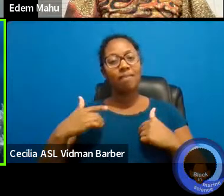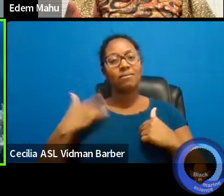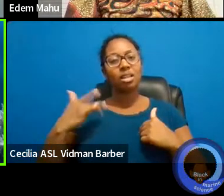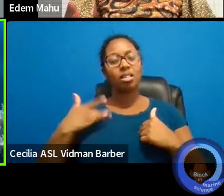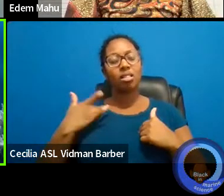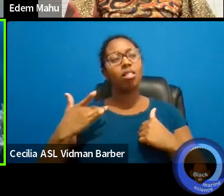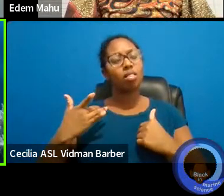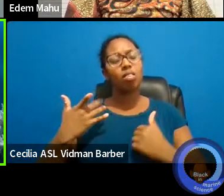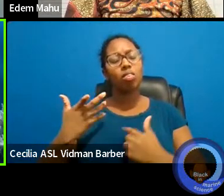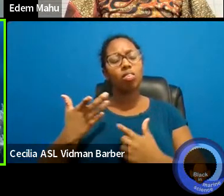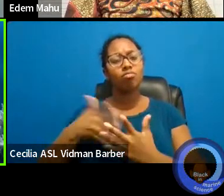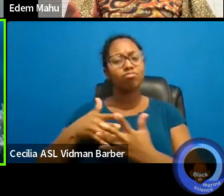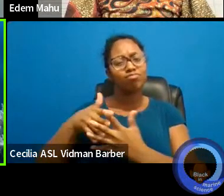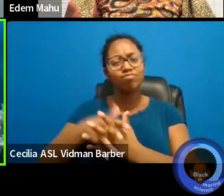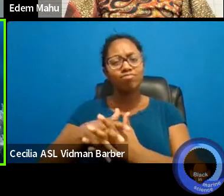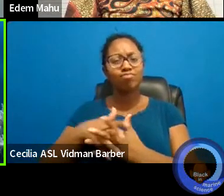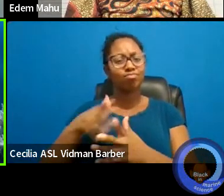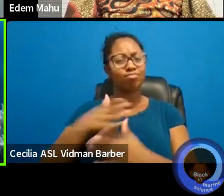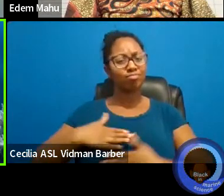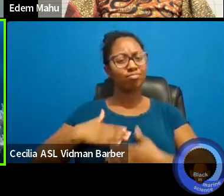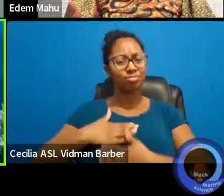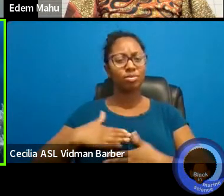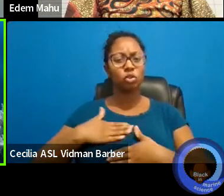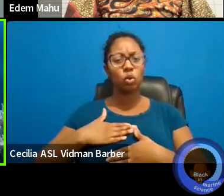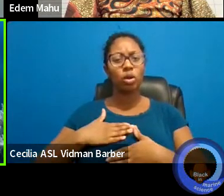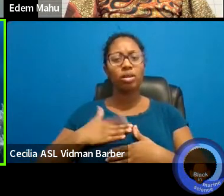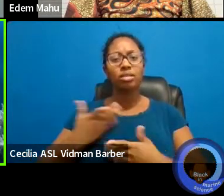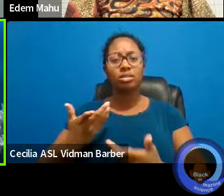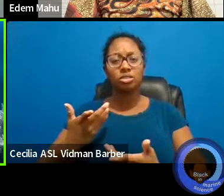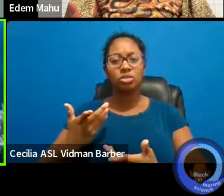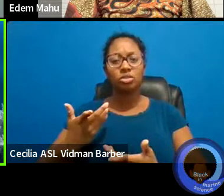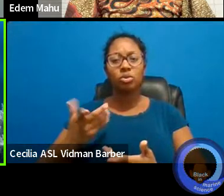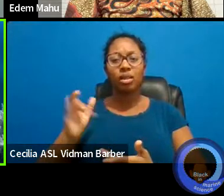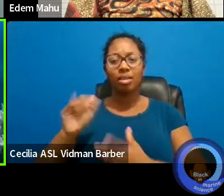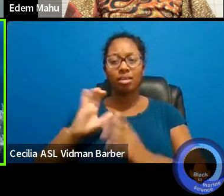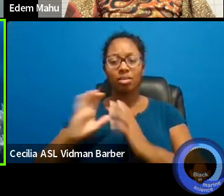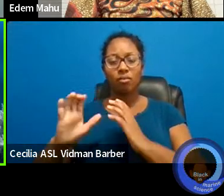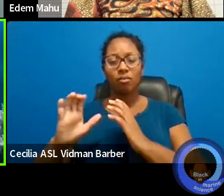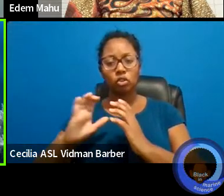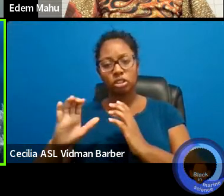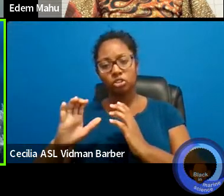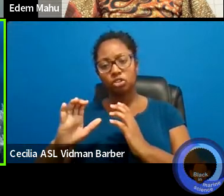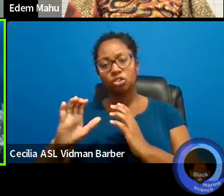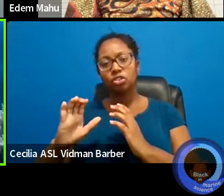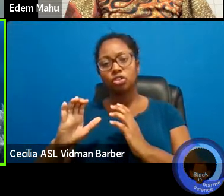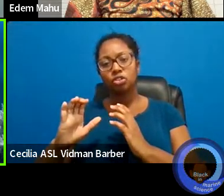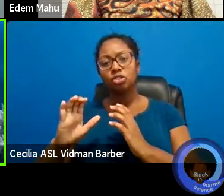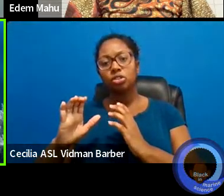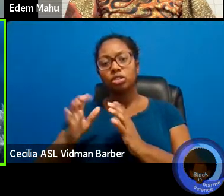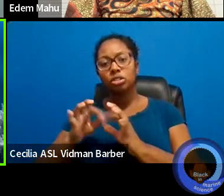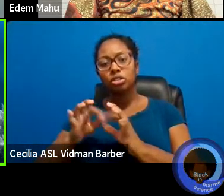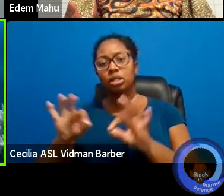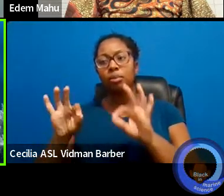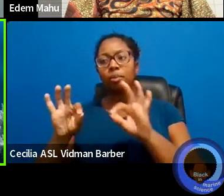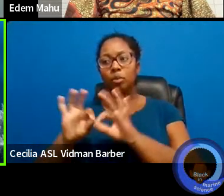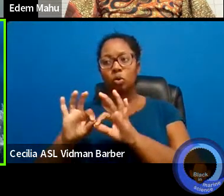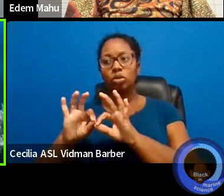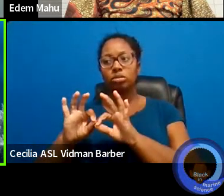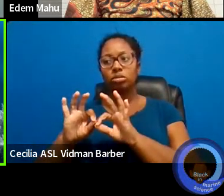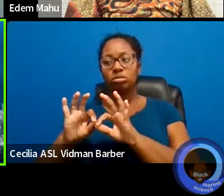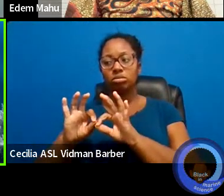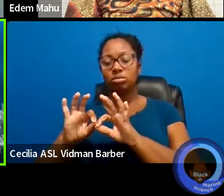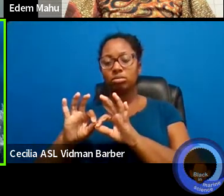there, and I think it's brought up a conversation between the lecturers at the department, how they